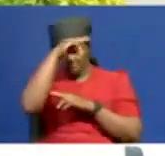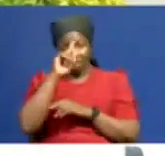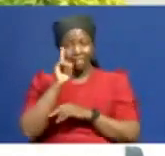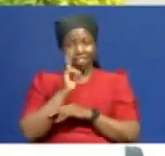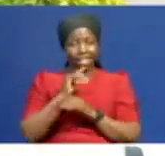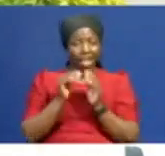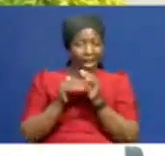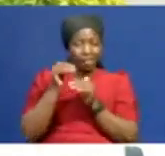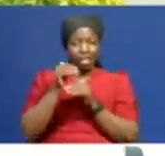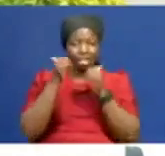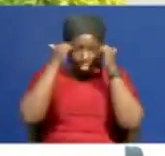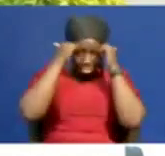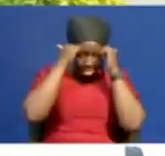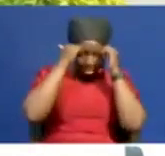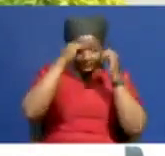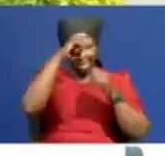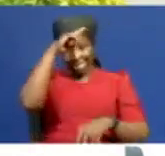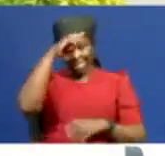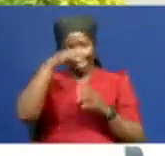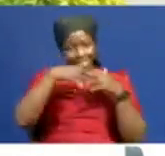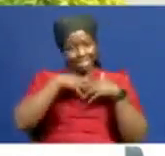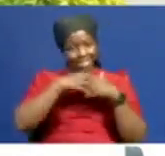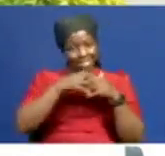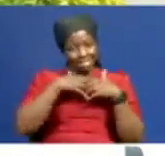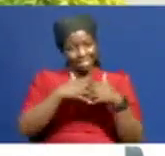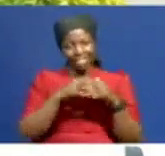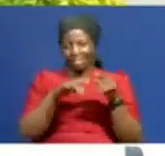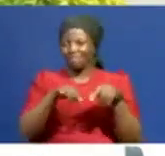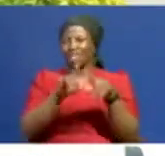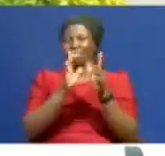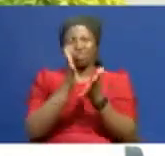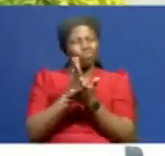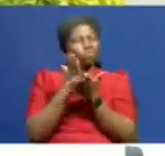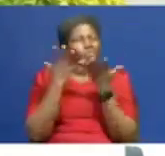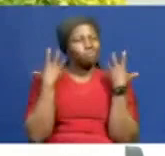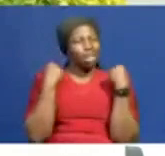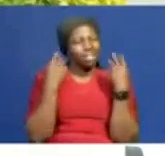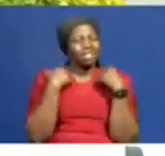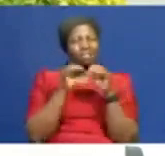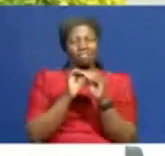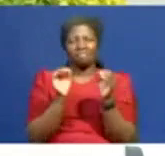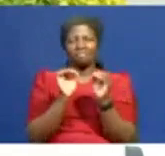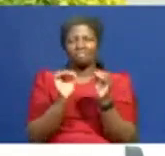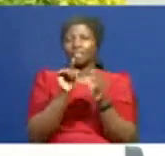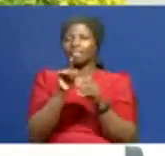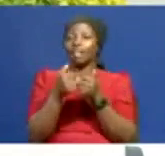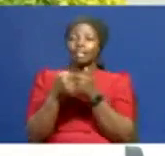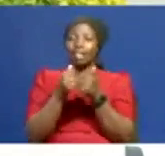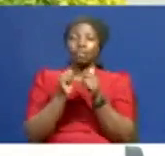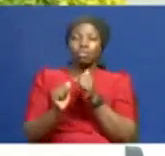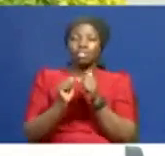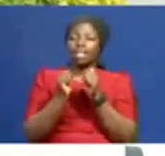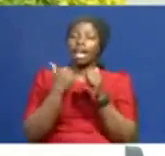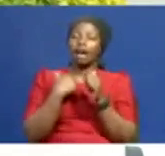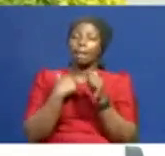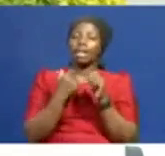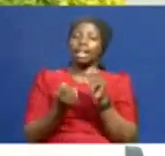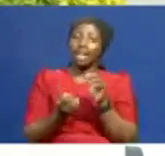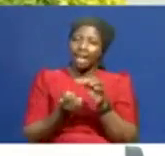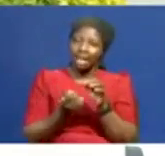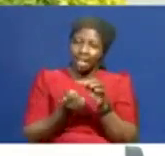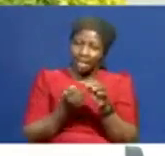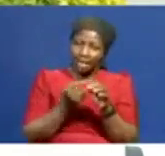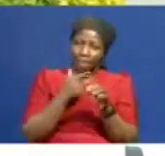after studying engineering are still not practicing engineering. That is a challenge that has been highlighted today on day one of